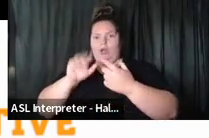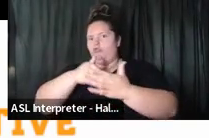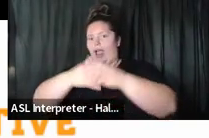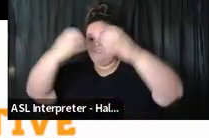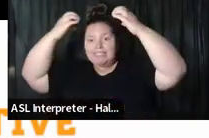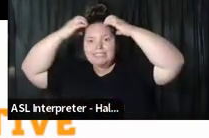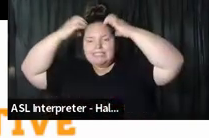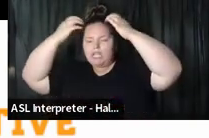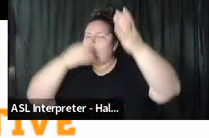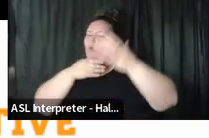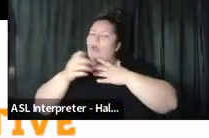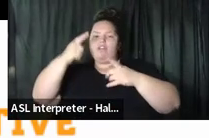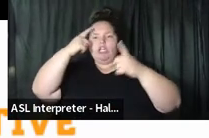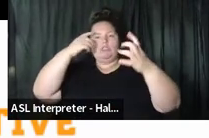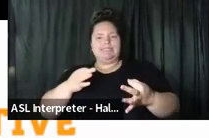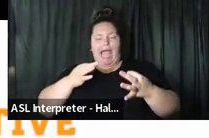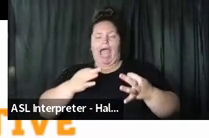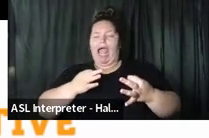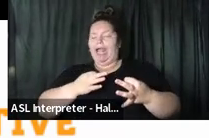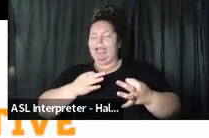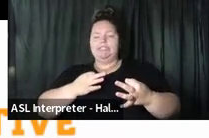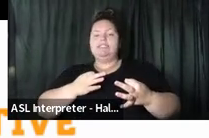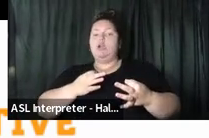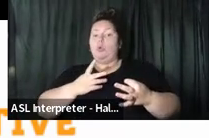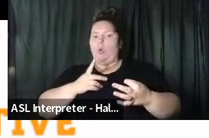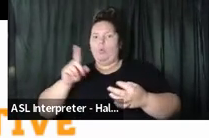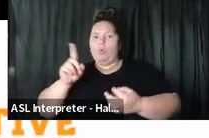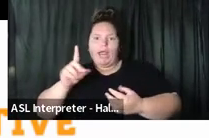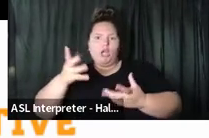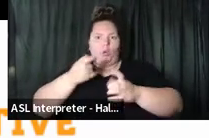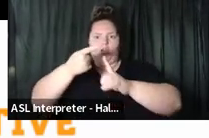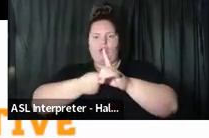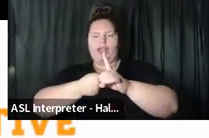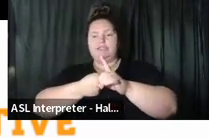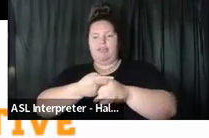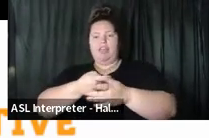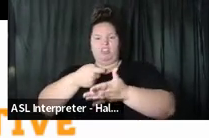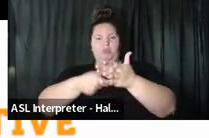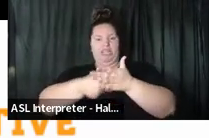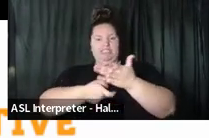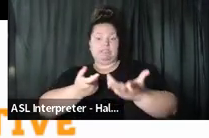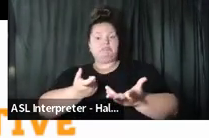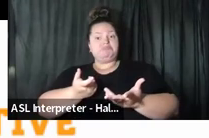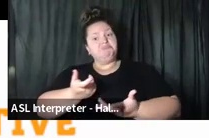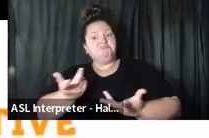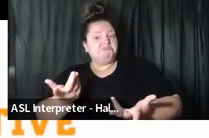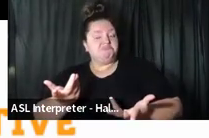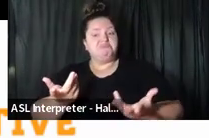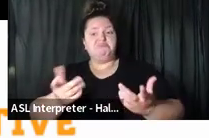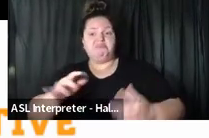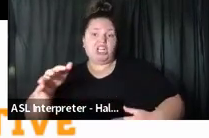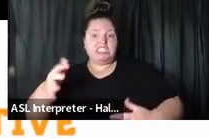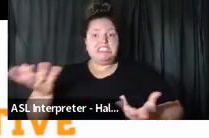whatever you decide on when you actually wanted to rent that out. And the prices are pretty decent to rent out the type of